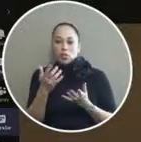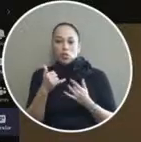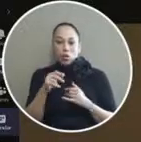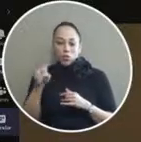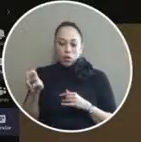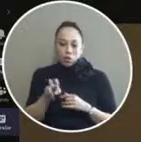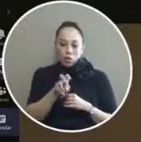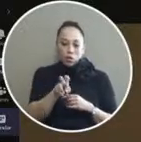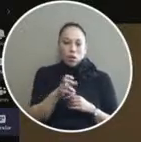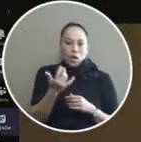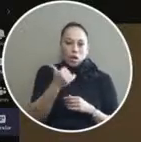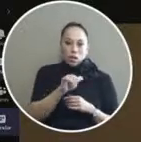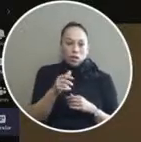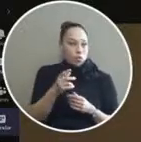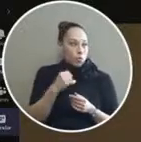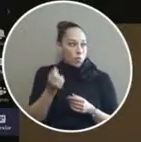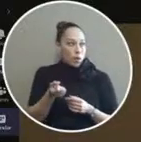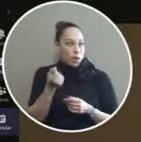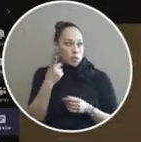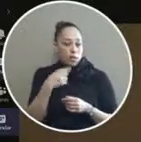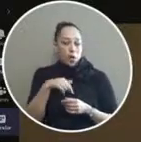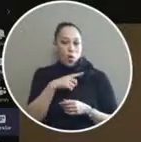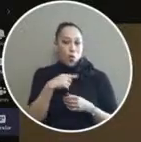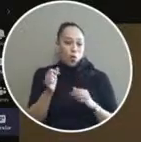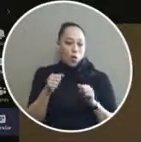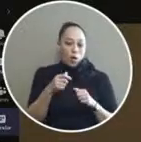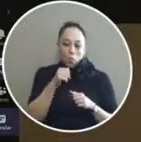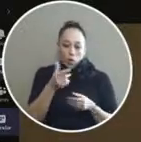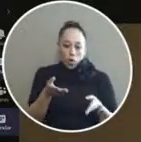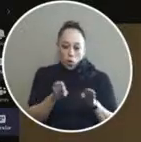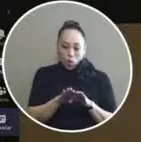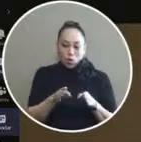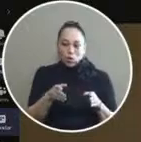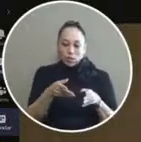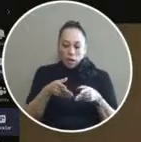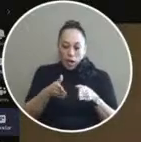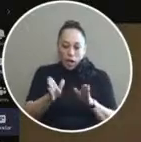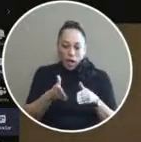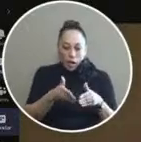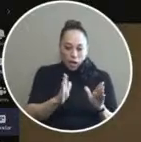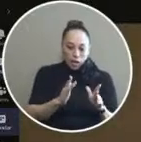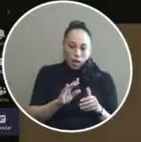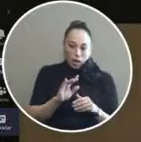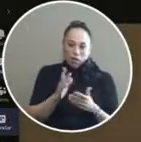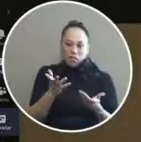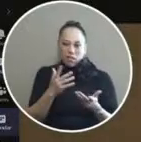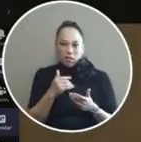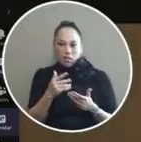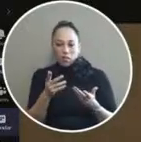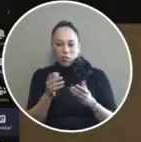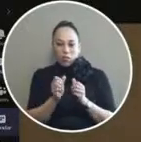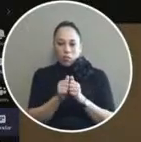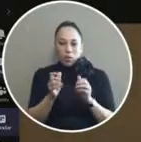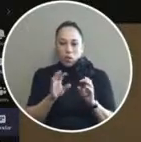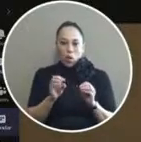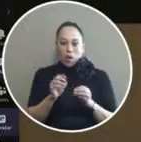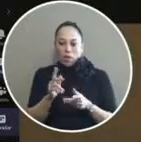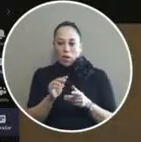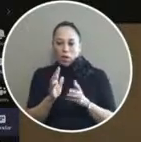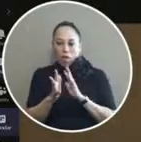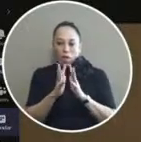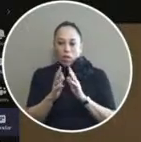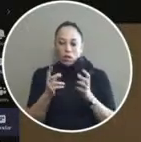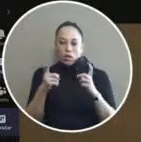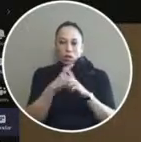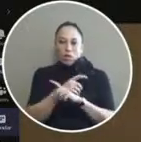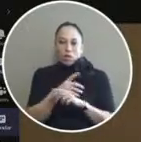it everywhere it makes sense. Where we don't close lanes inadvertently, and we have to have input from the public. And when we